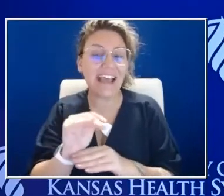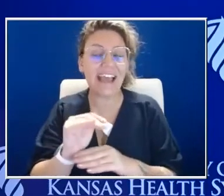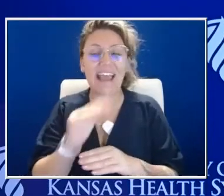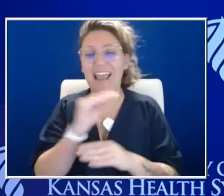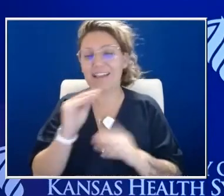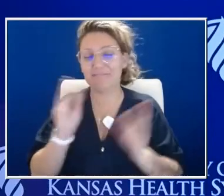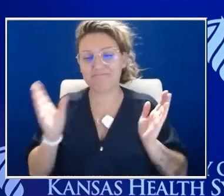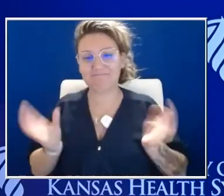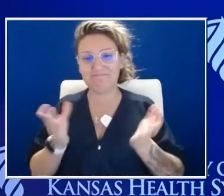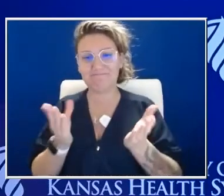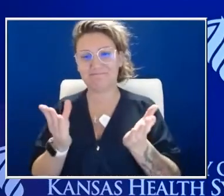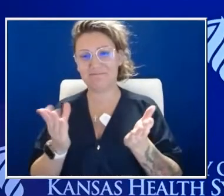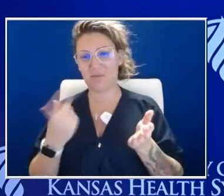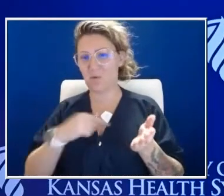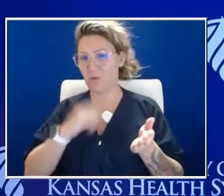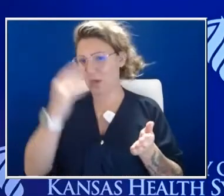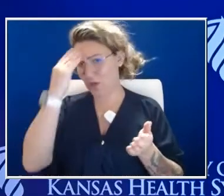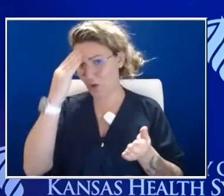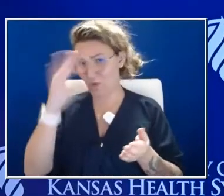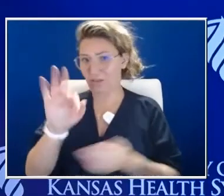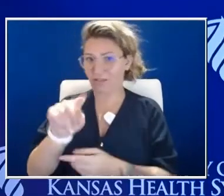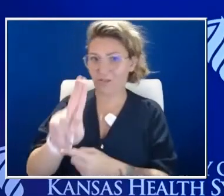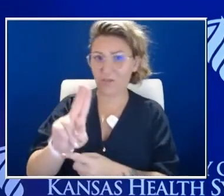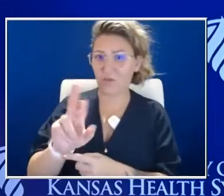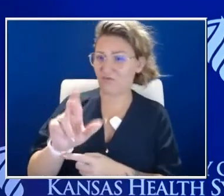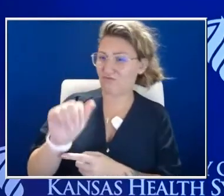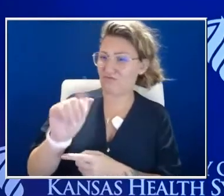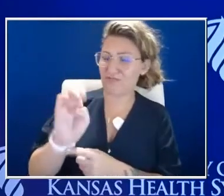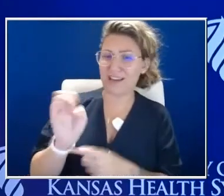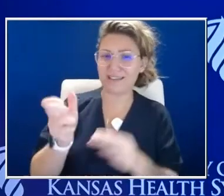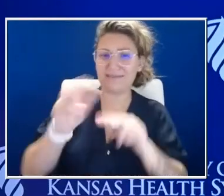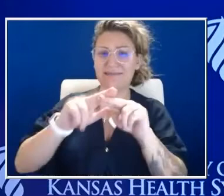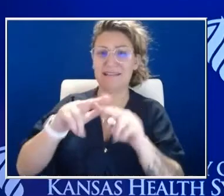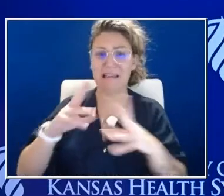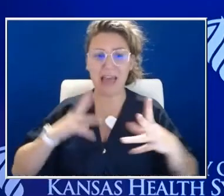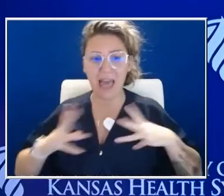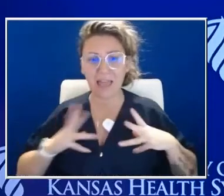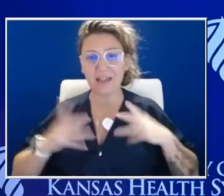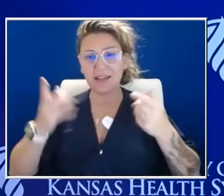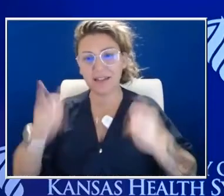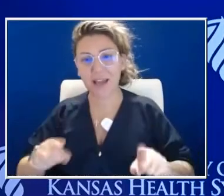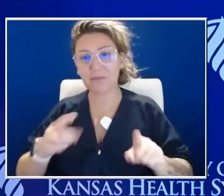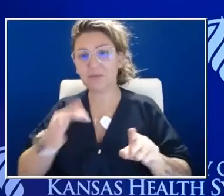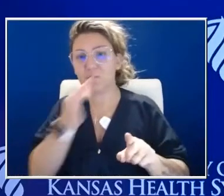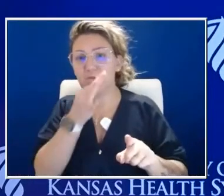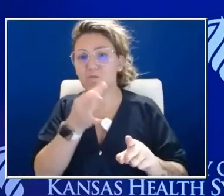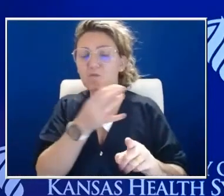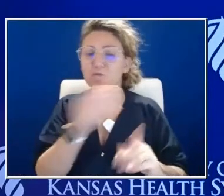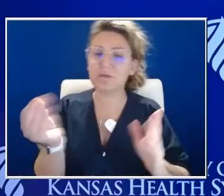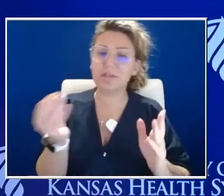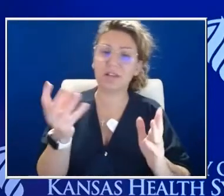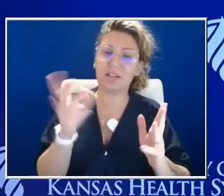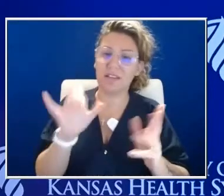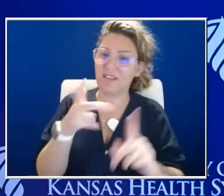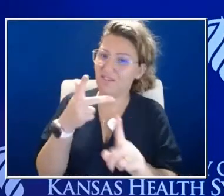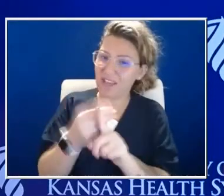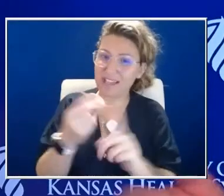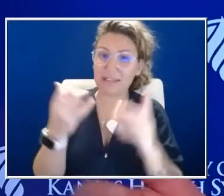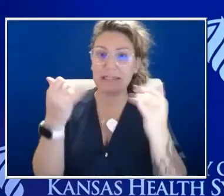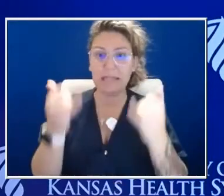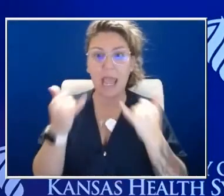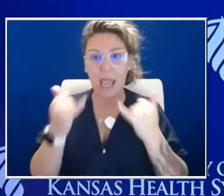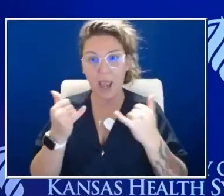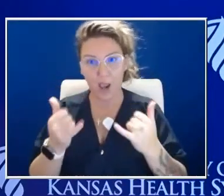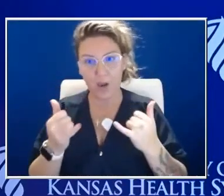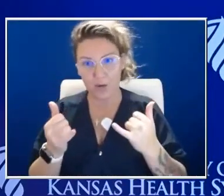we know influenza rates are rising, the holidays are coming up. Get that vaccine now. It needs those 10